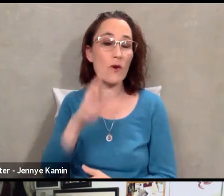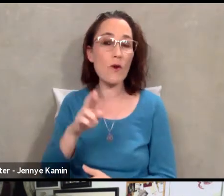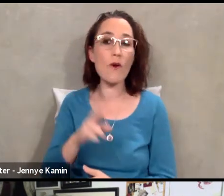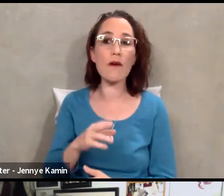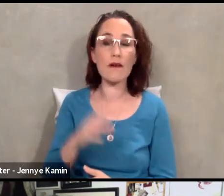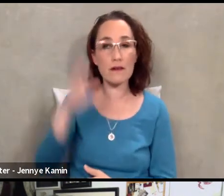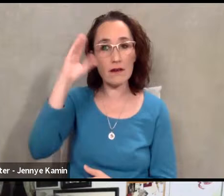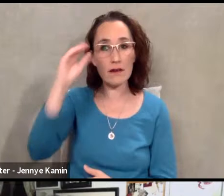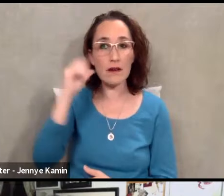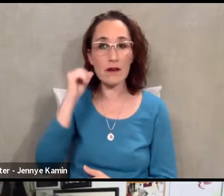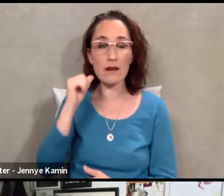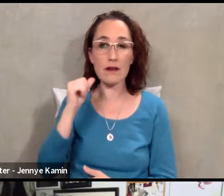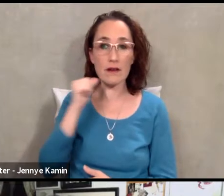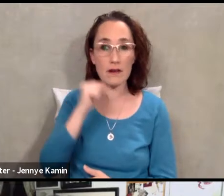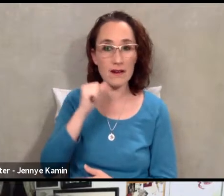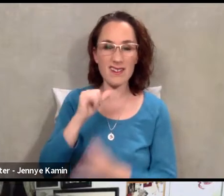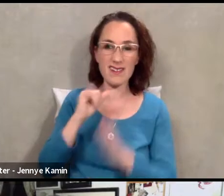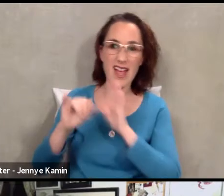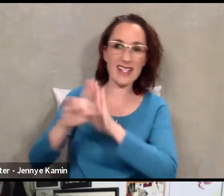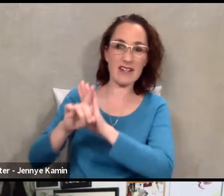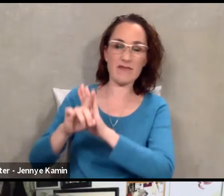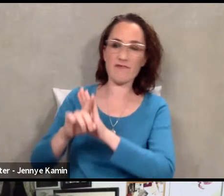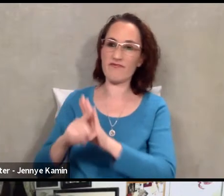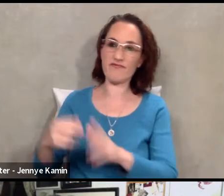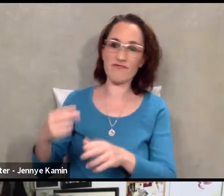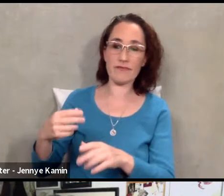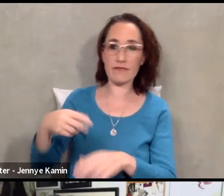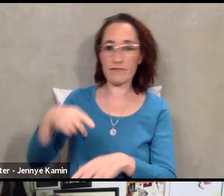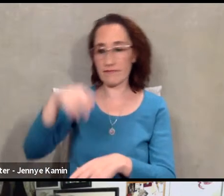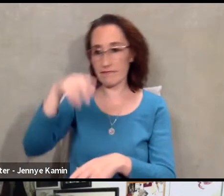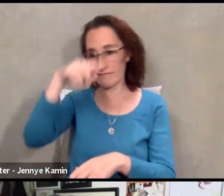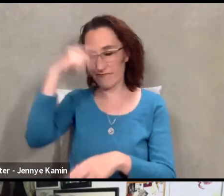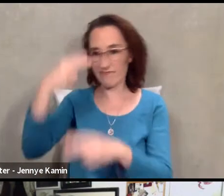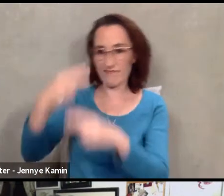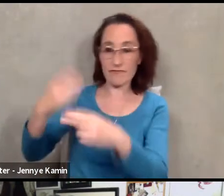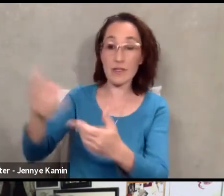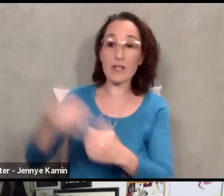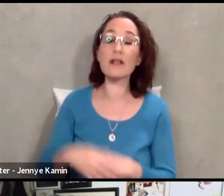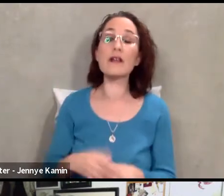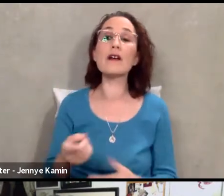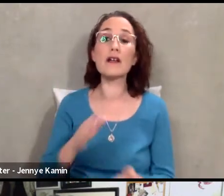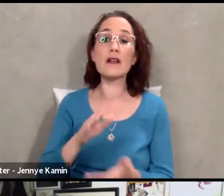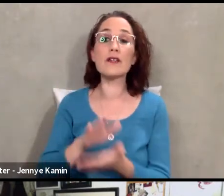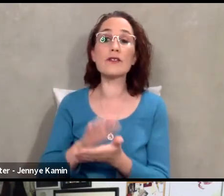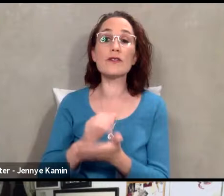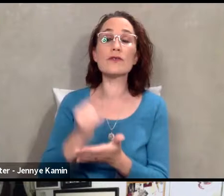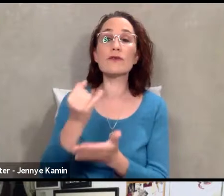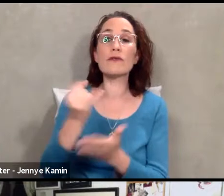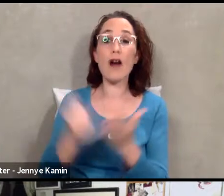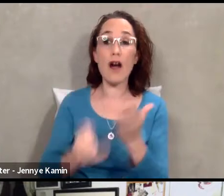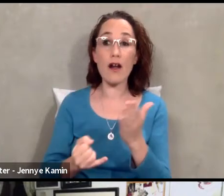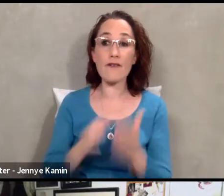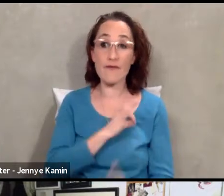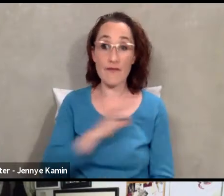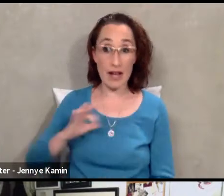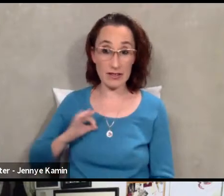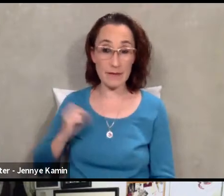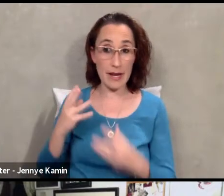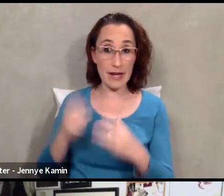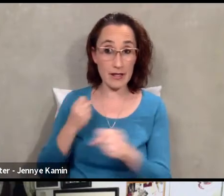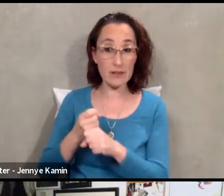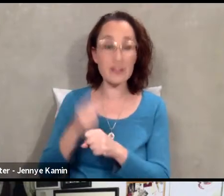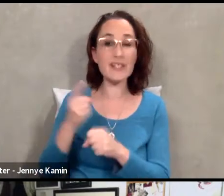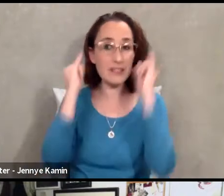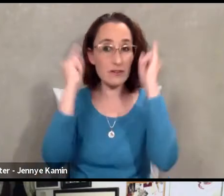have long been stigmatized. A longtime faculty member of the School of the Art Institute of Chicago, Reva Lehrer is currently an instructor